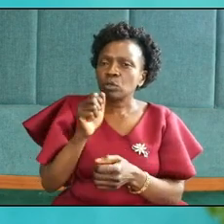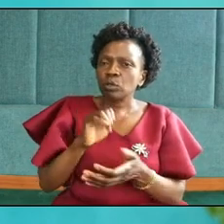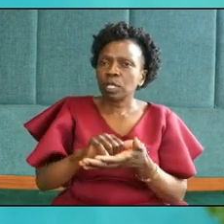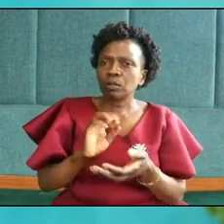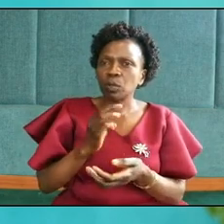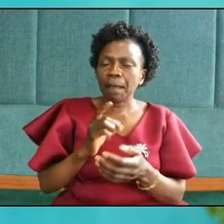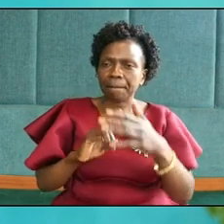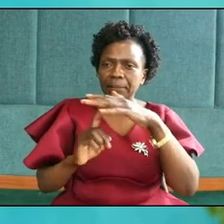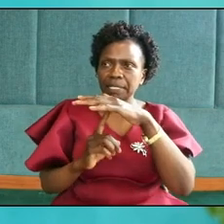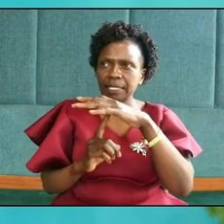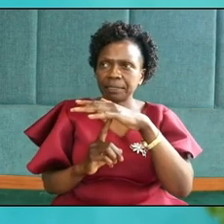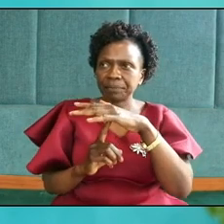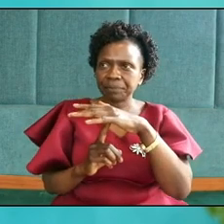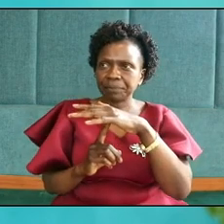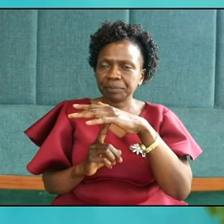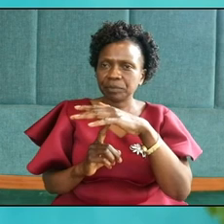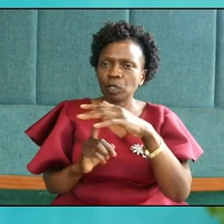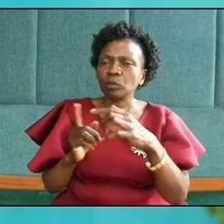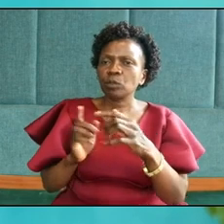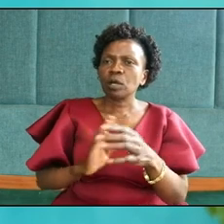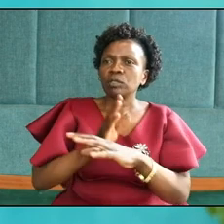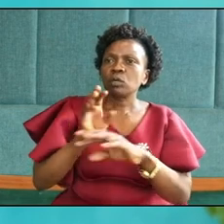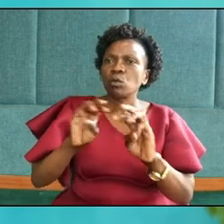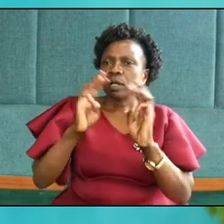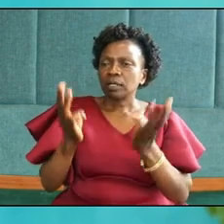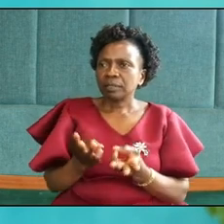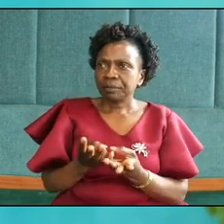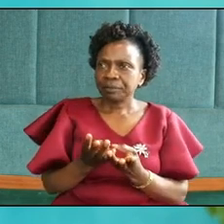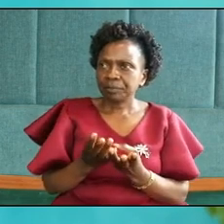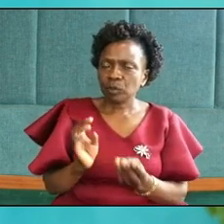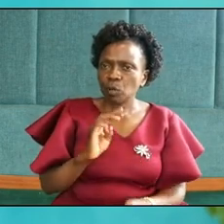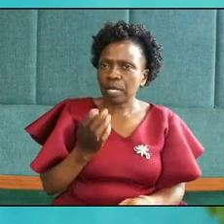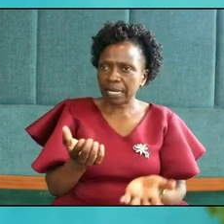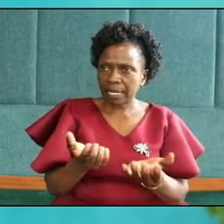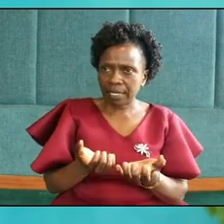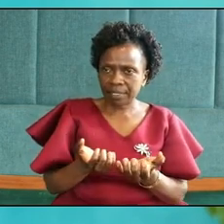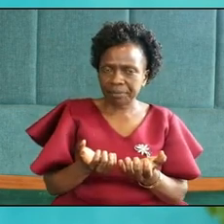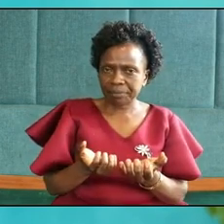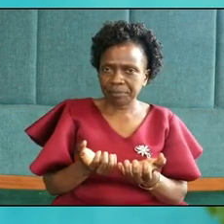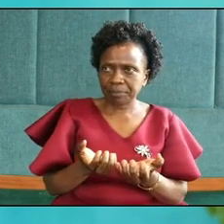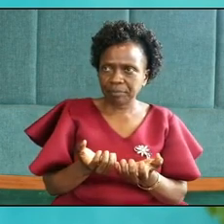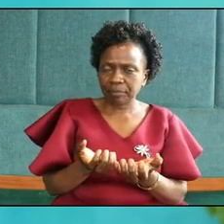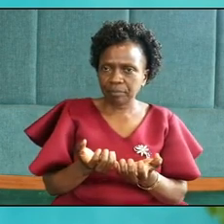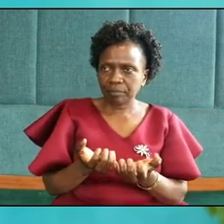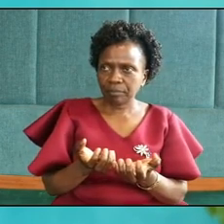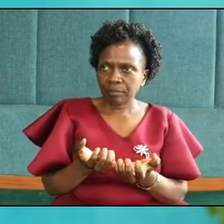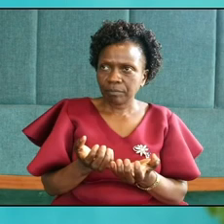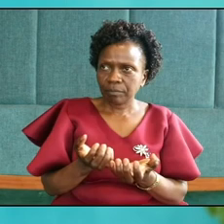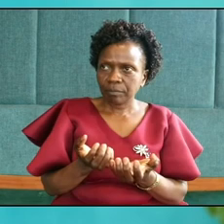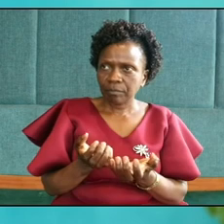we can minister outside the walls of the church. We need a ministry in the corporate